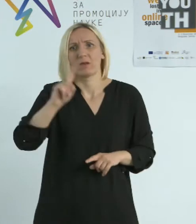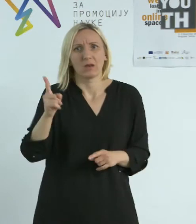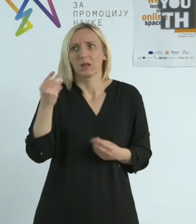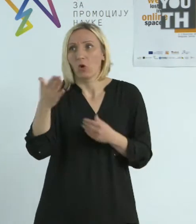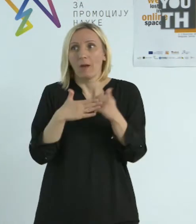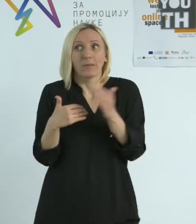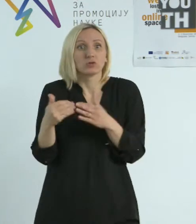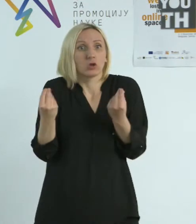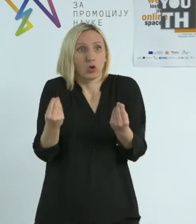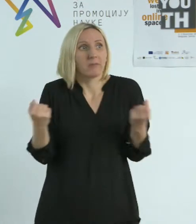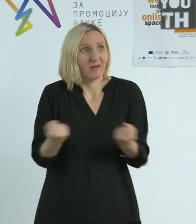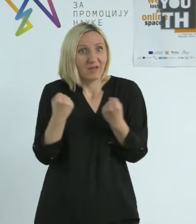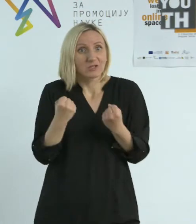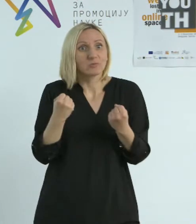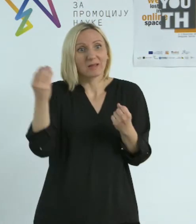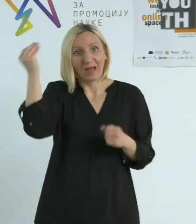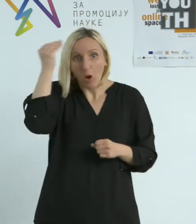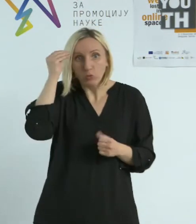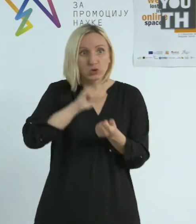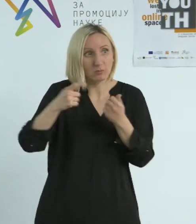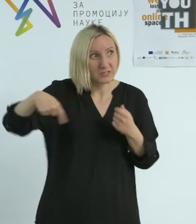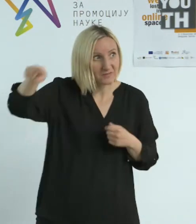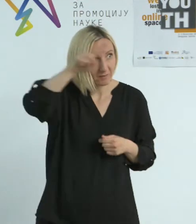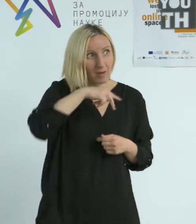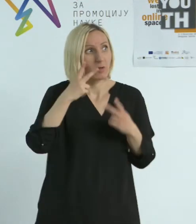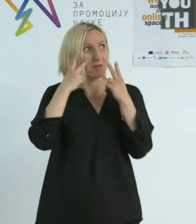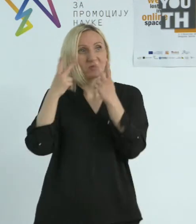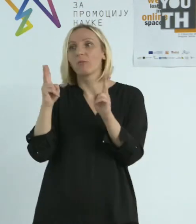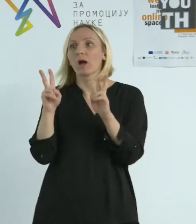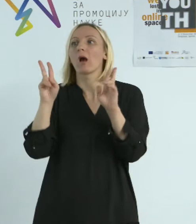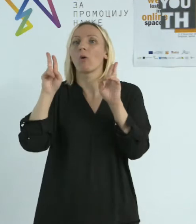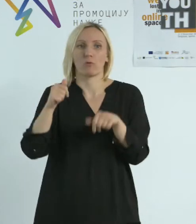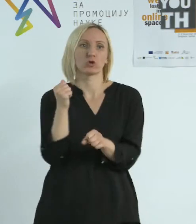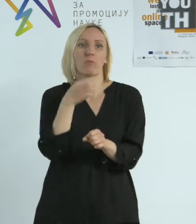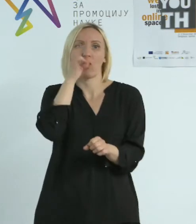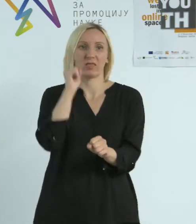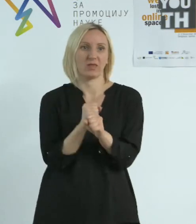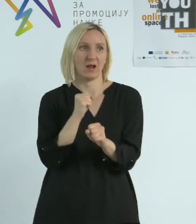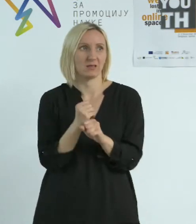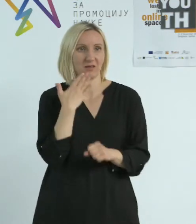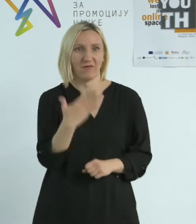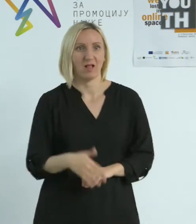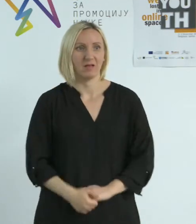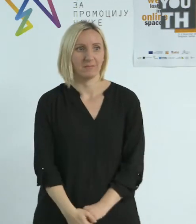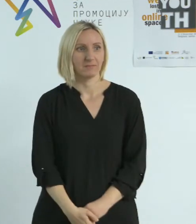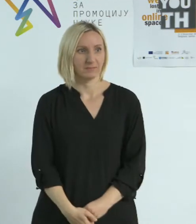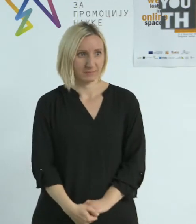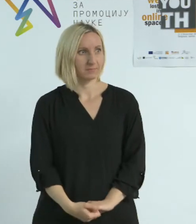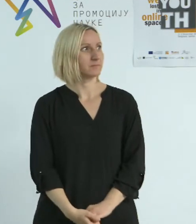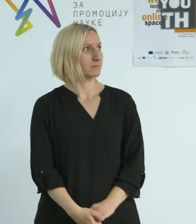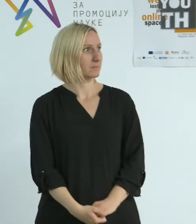practical exercise and space for learning because it's useful for all of us to see how we can make our work better. Thank you.